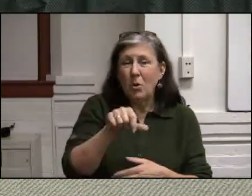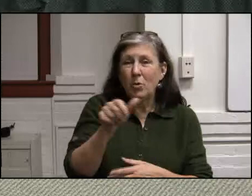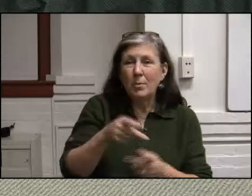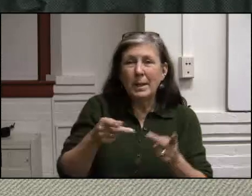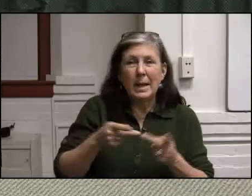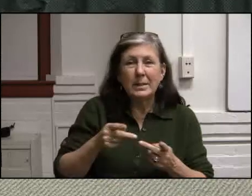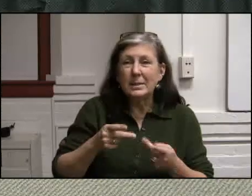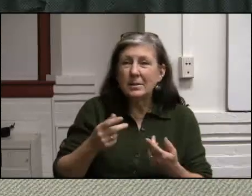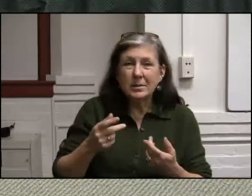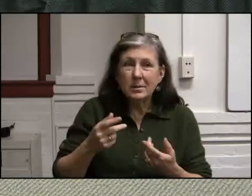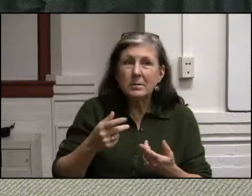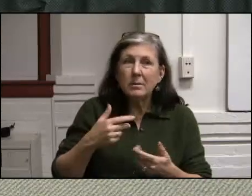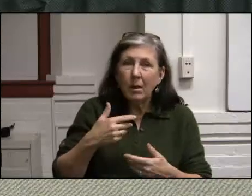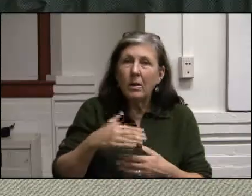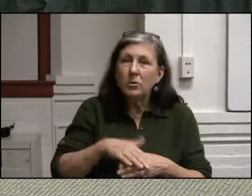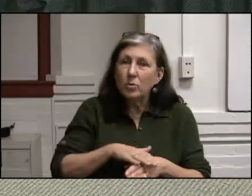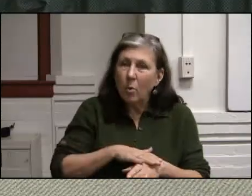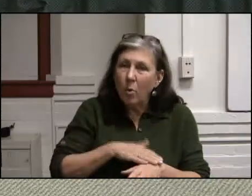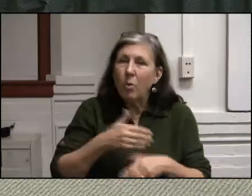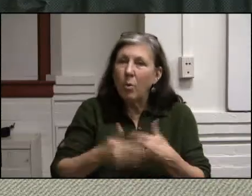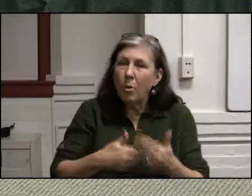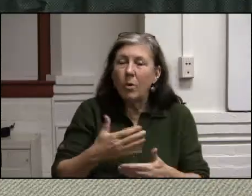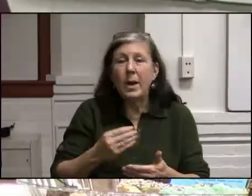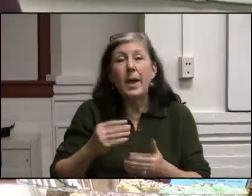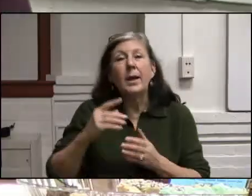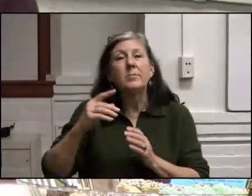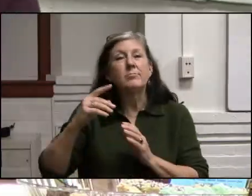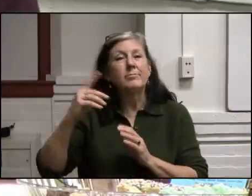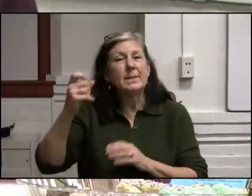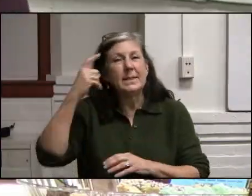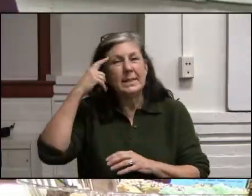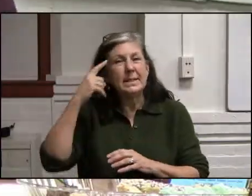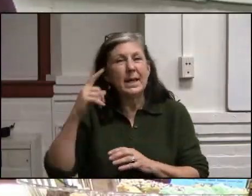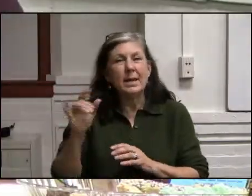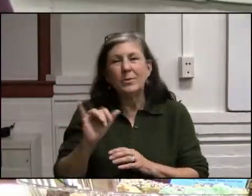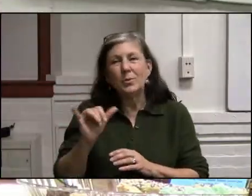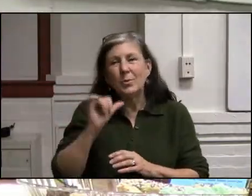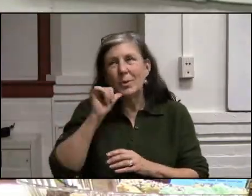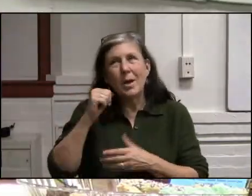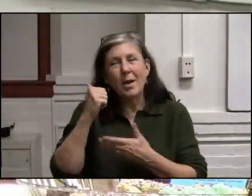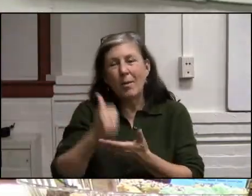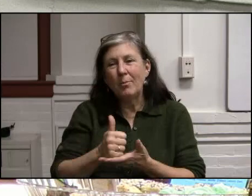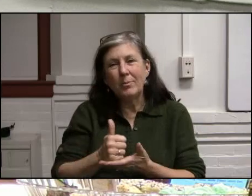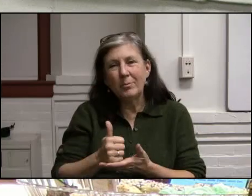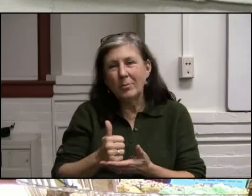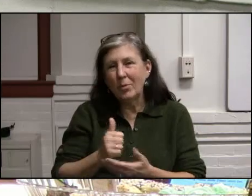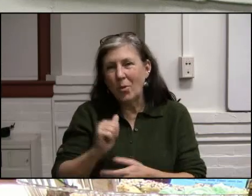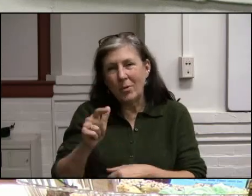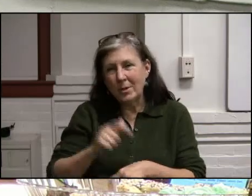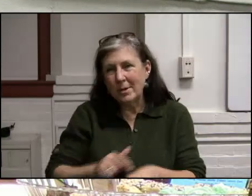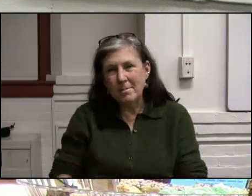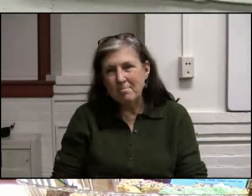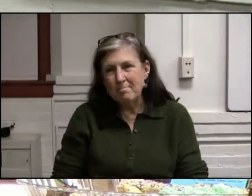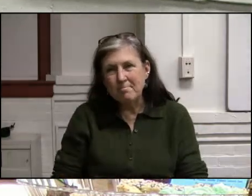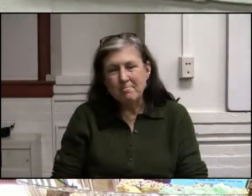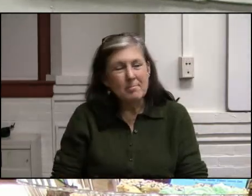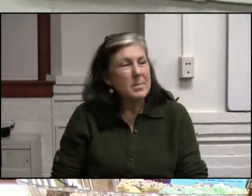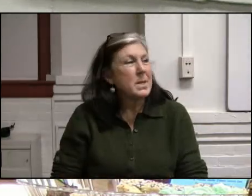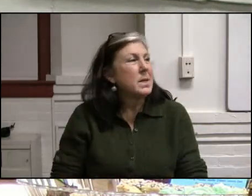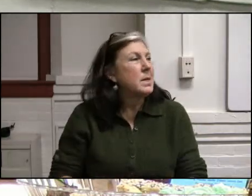things. So, and the state obviously doesn't always help. I think,